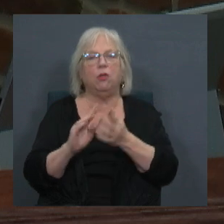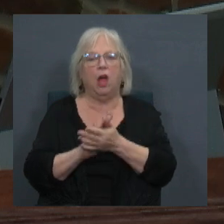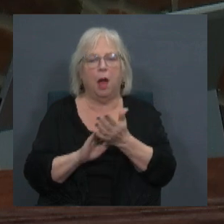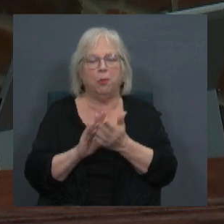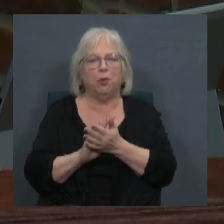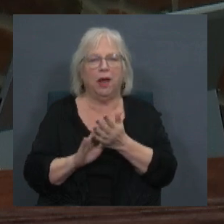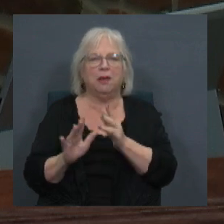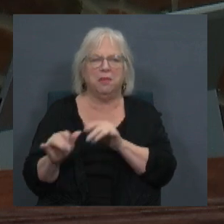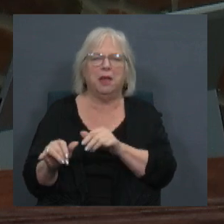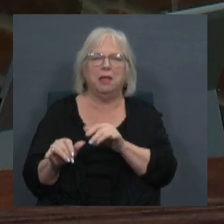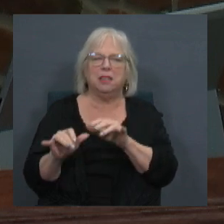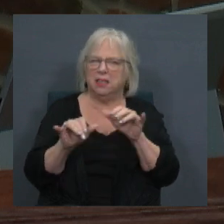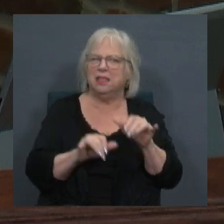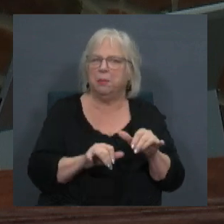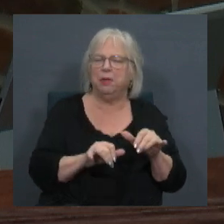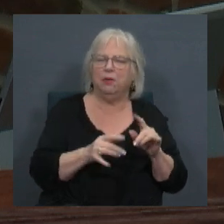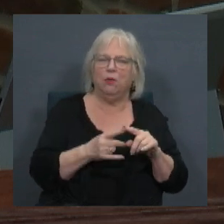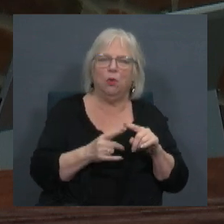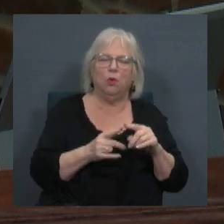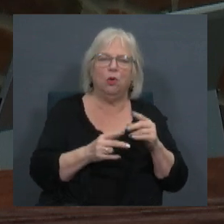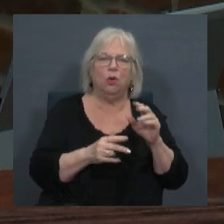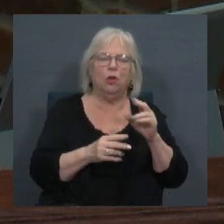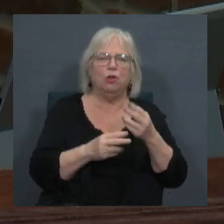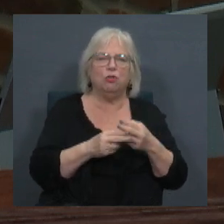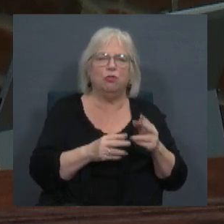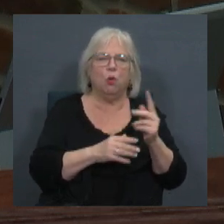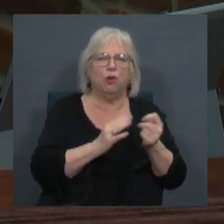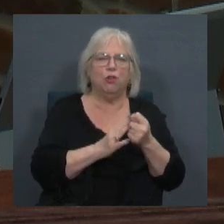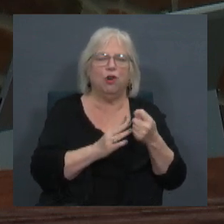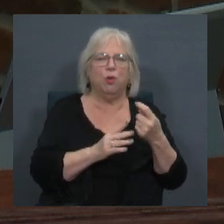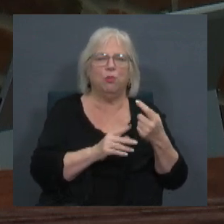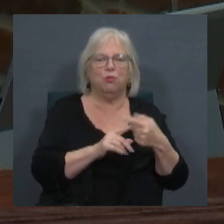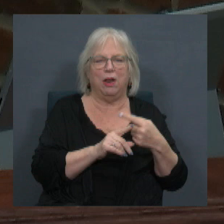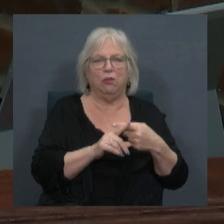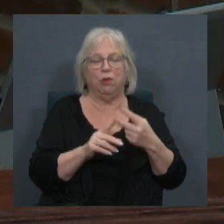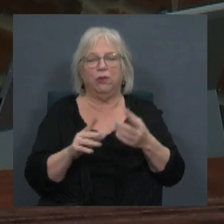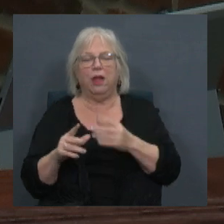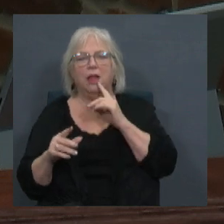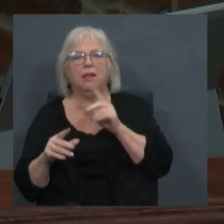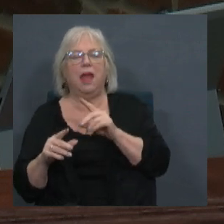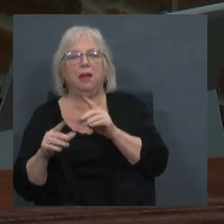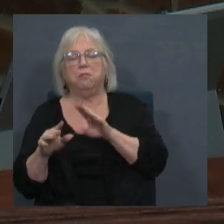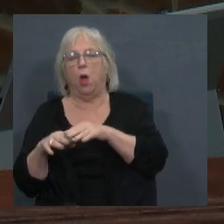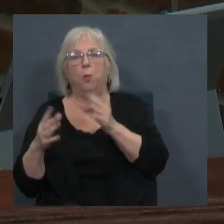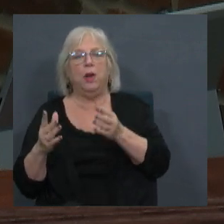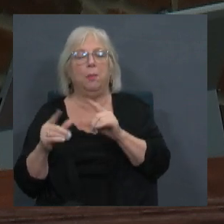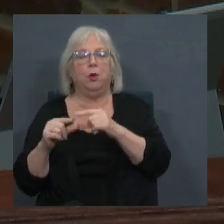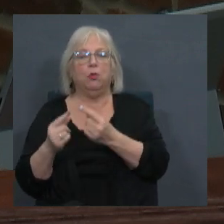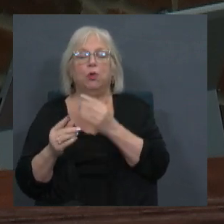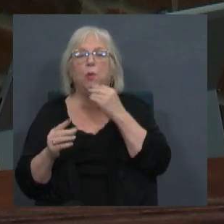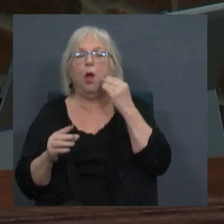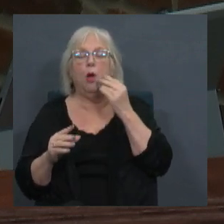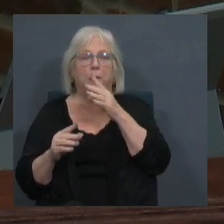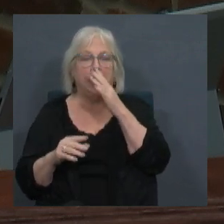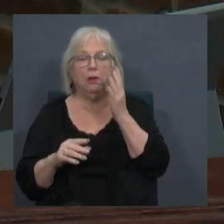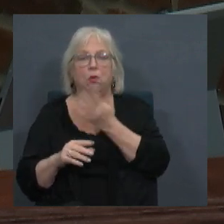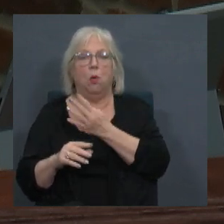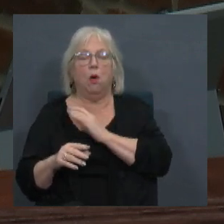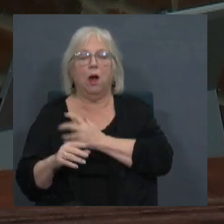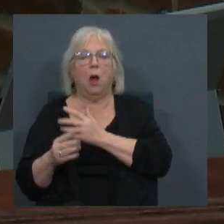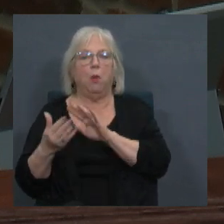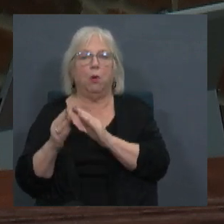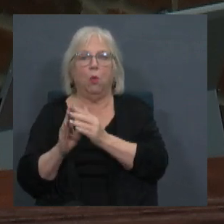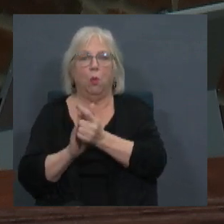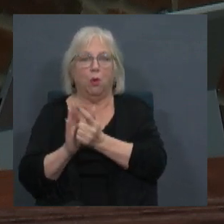like our short-term rentals, set up a shingle, start operating, and ignore our codes and ordinances. This would have